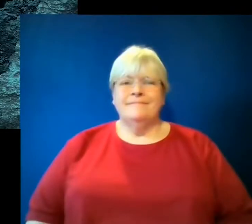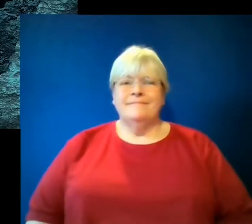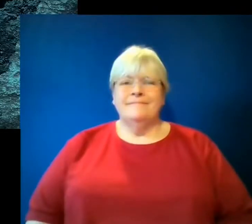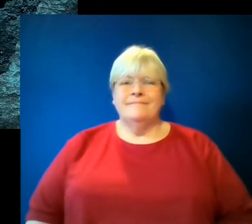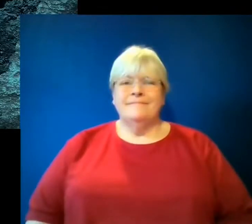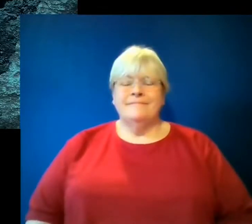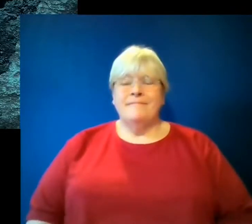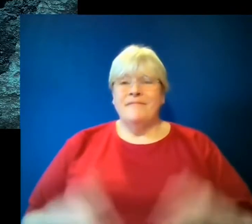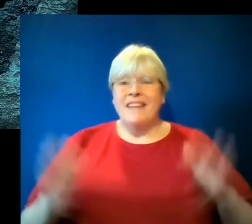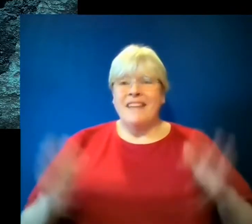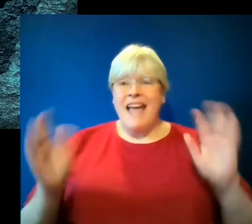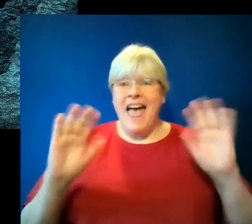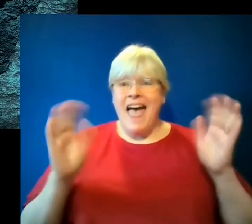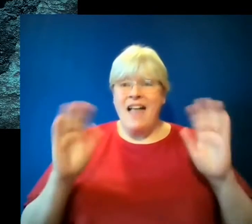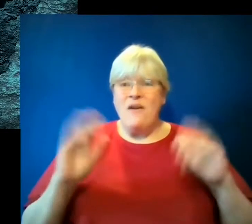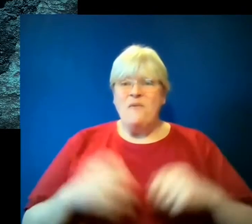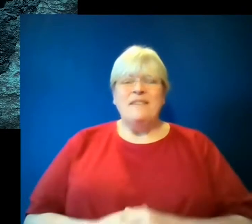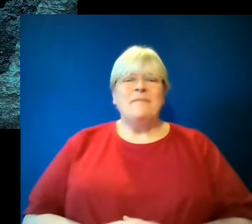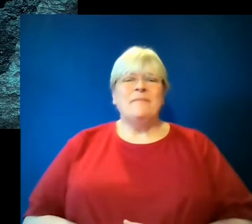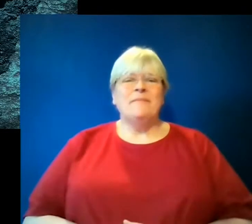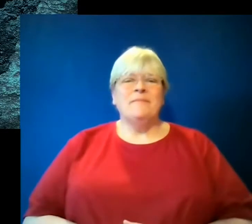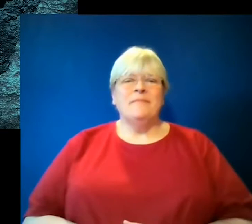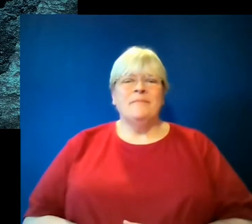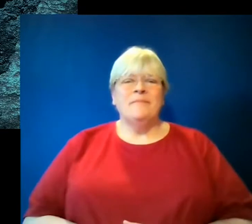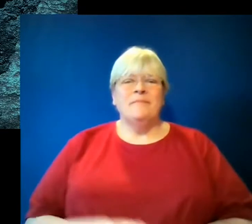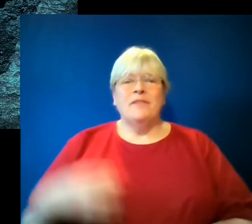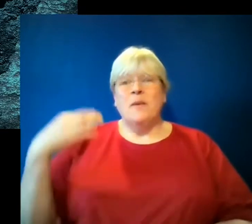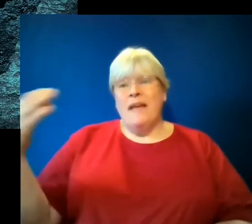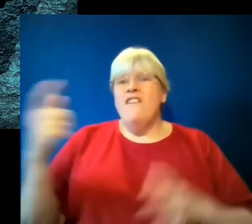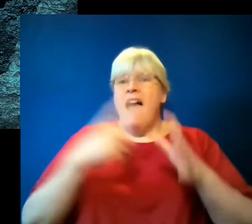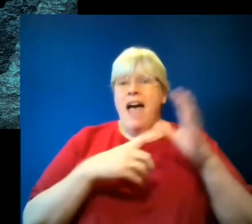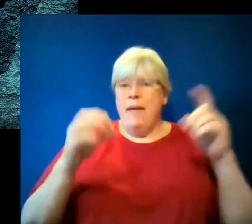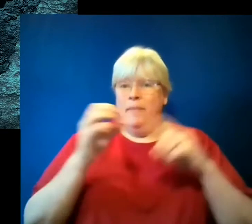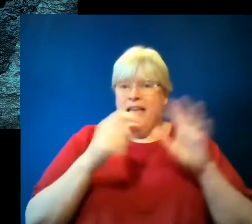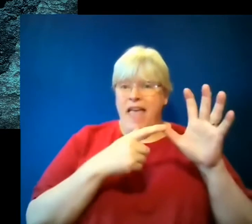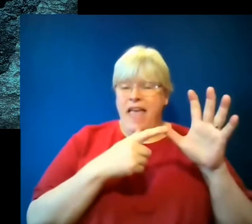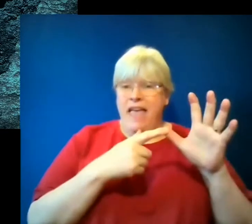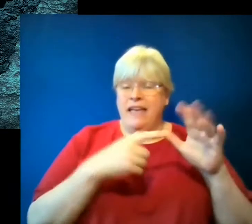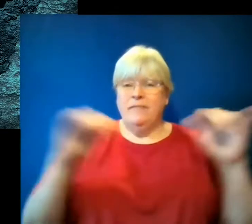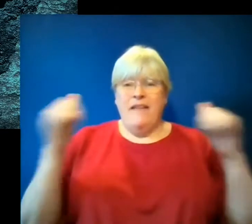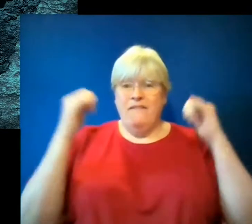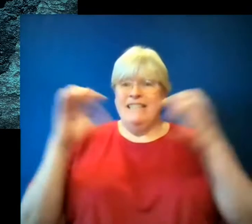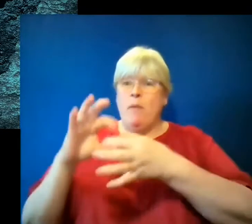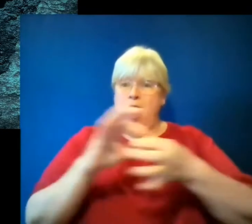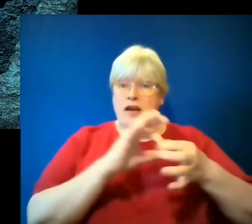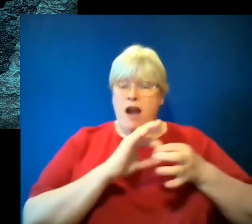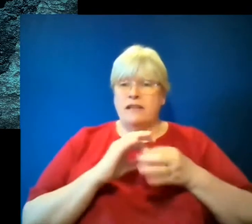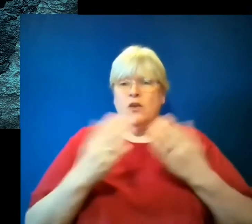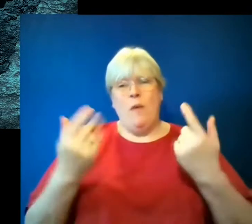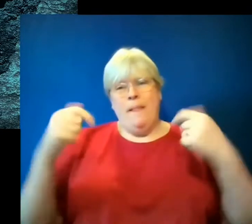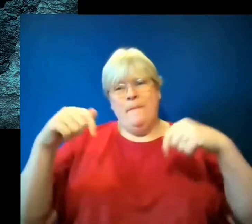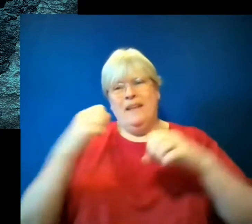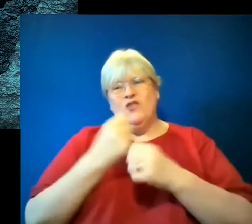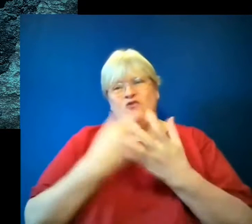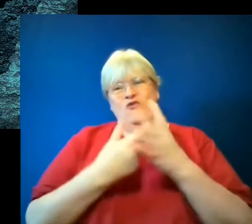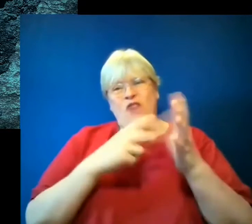Hello. On behalf of the Aberdeen Performing Arts and Festival partners, welcome to Granite Noir.